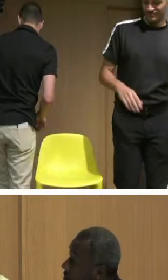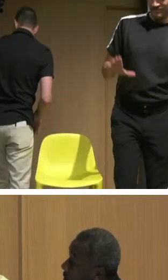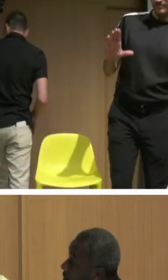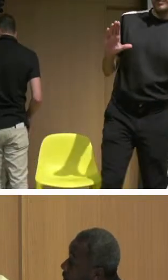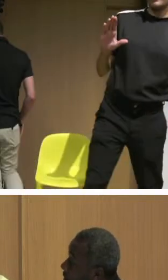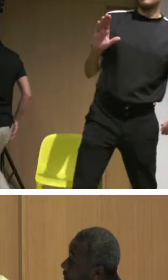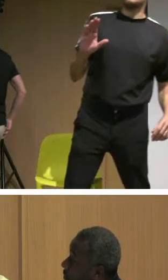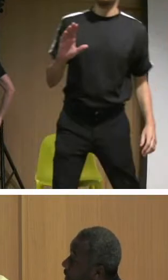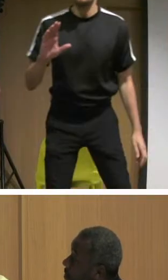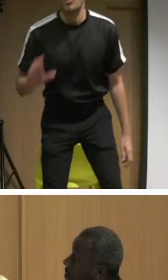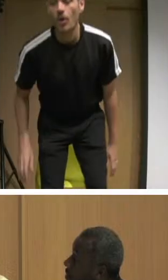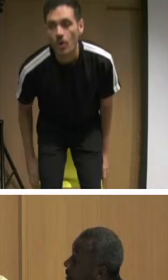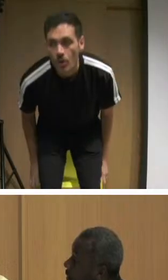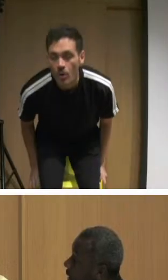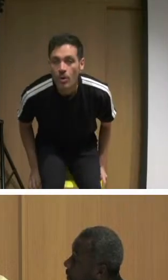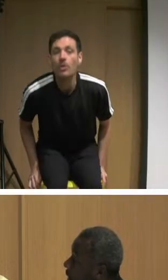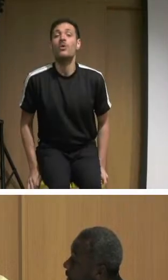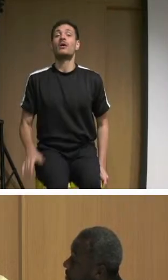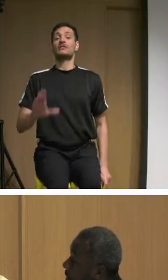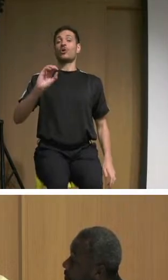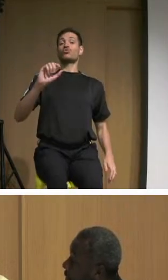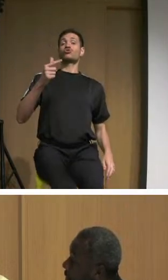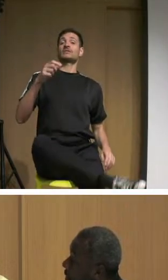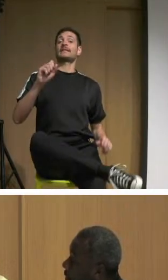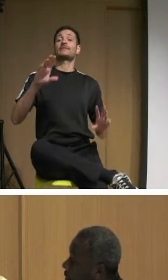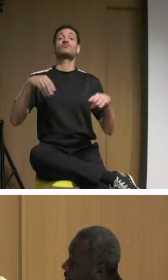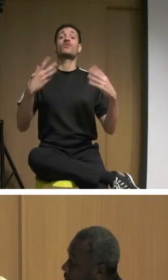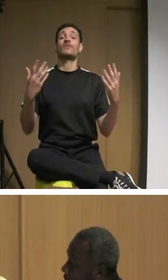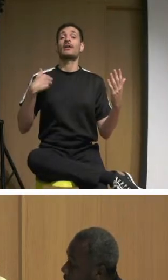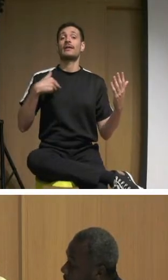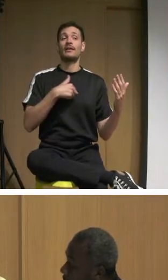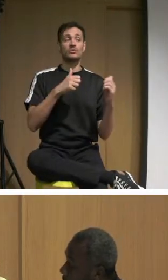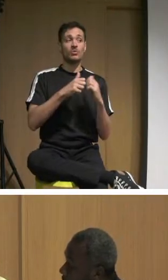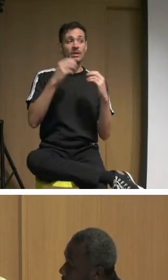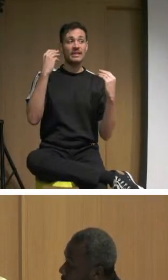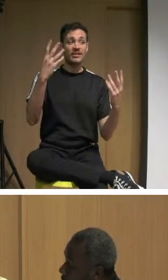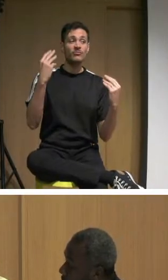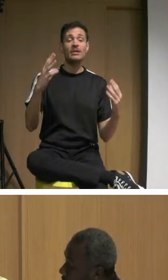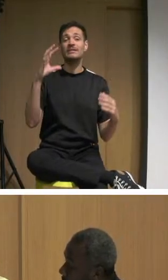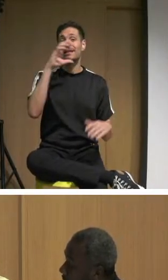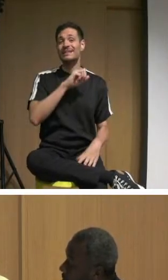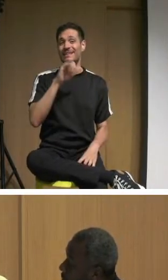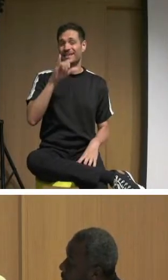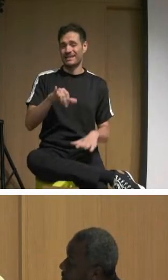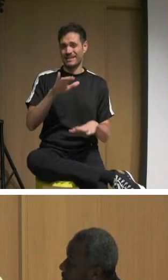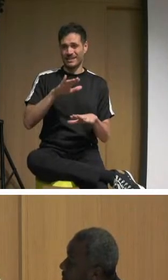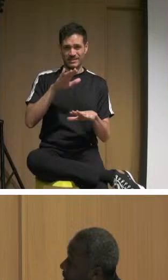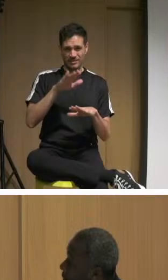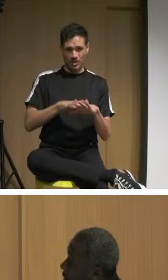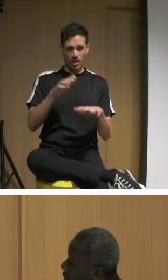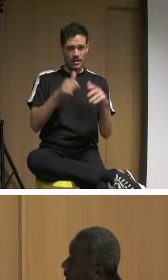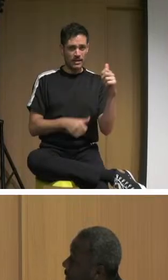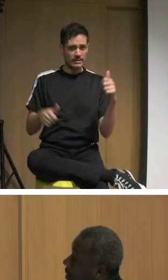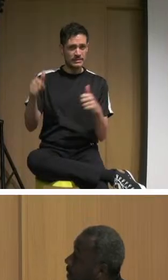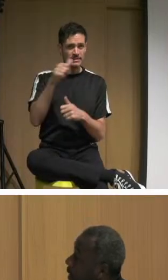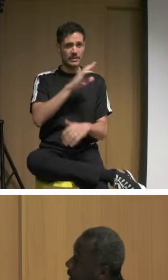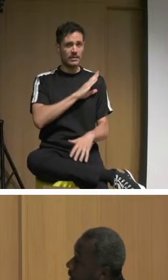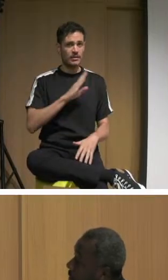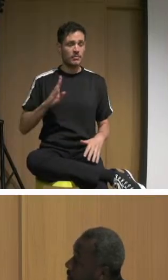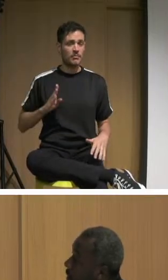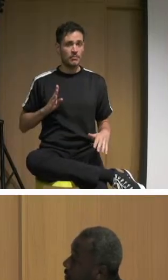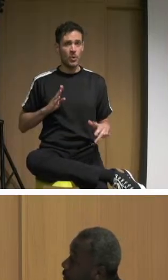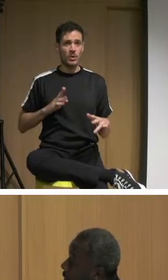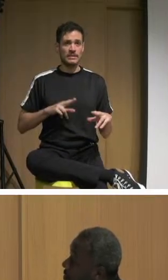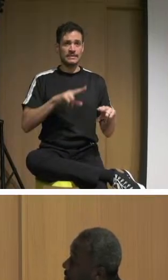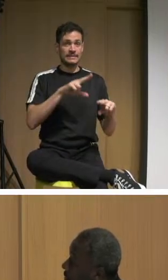us with the information, and that, I guess that would be on our others, the executive board seats that we created,